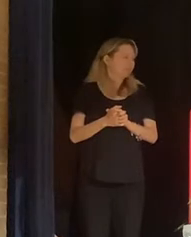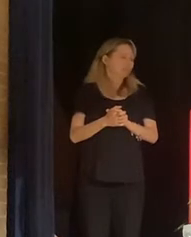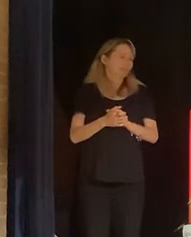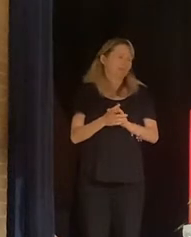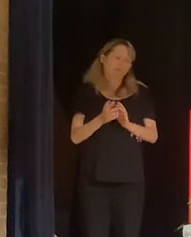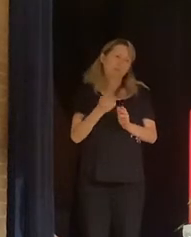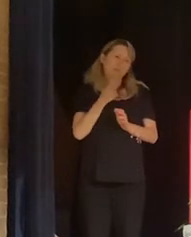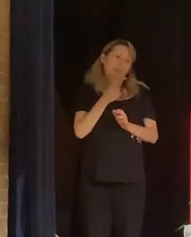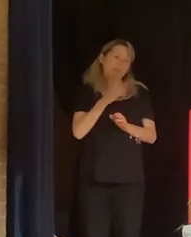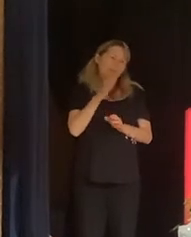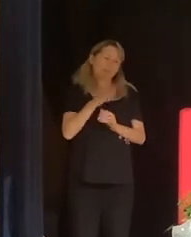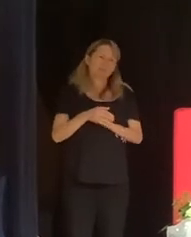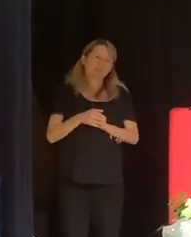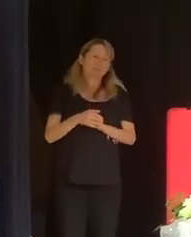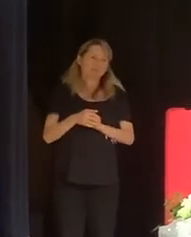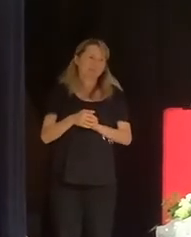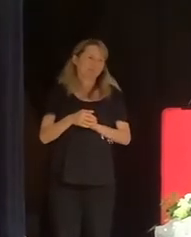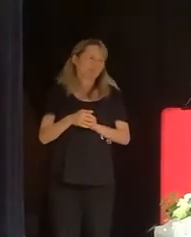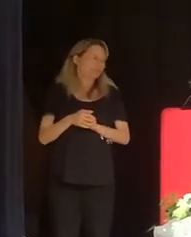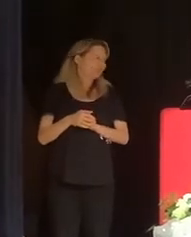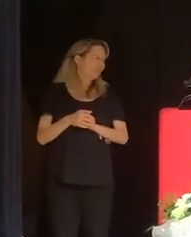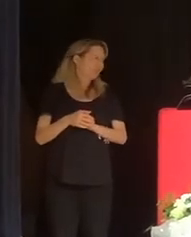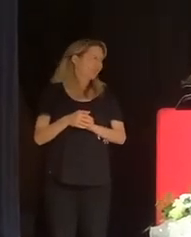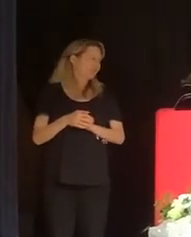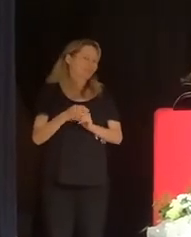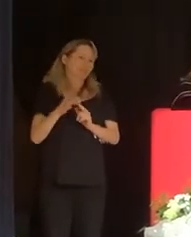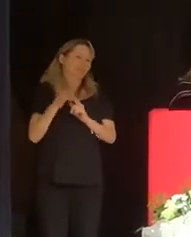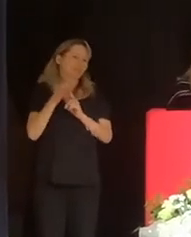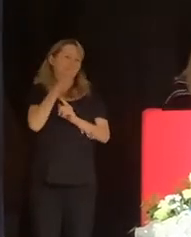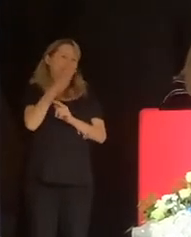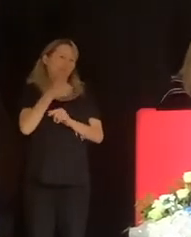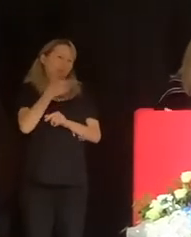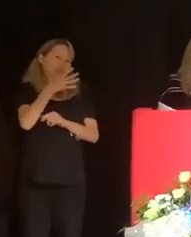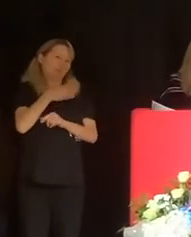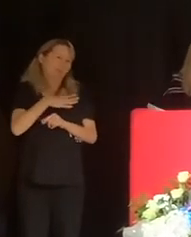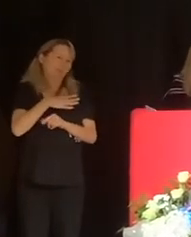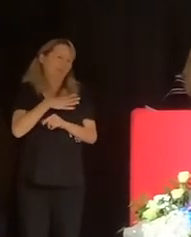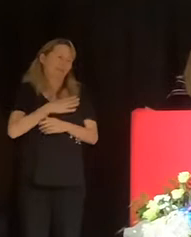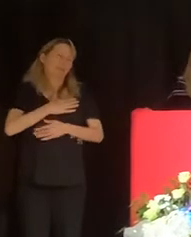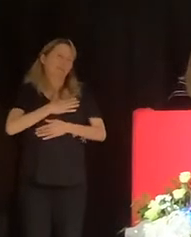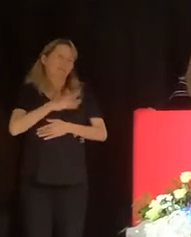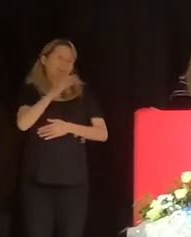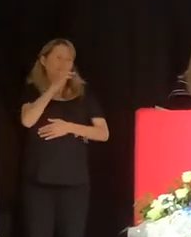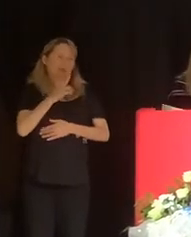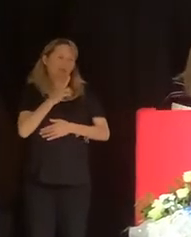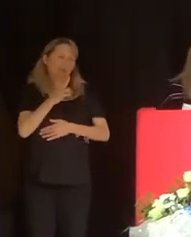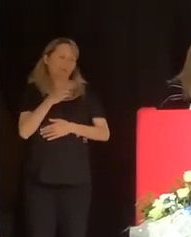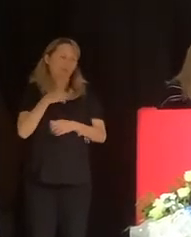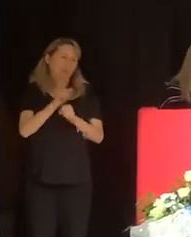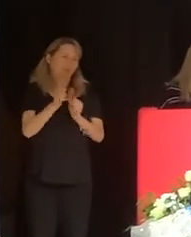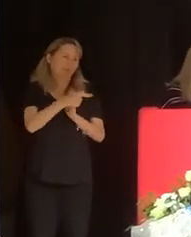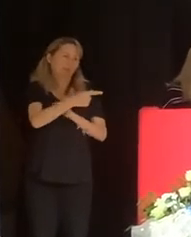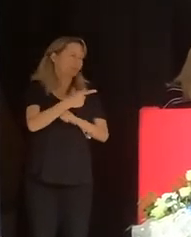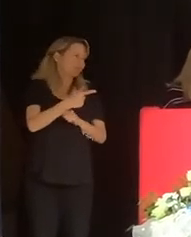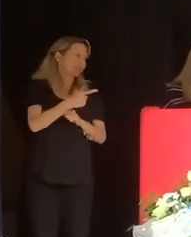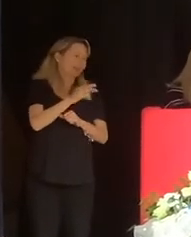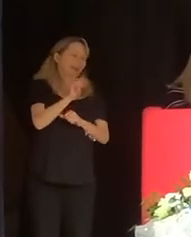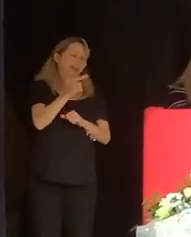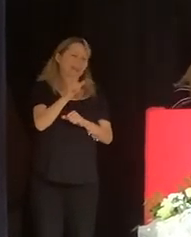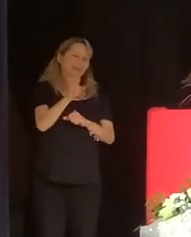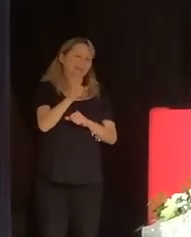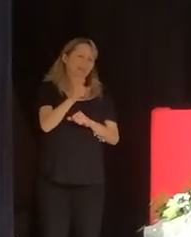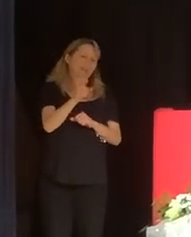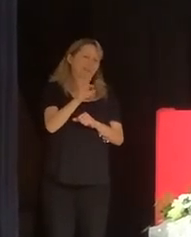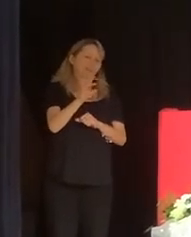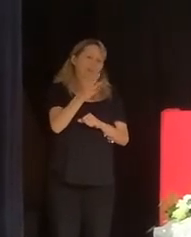be sorely missed, and she's been one very special young lady that I've had the honor and pleasure of working with. So Alex Wheeler,